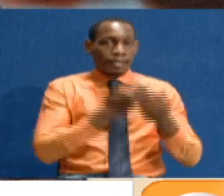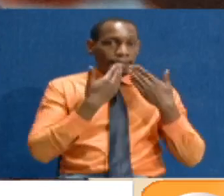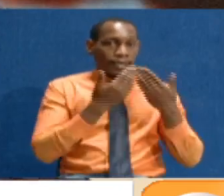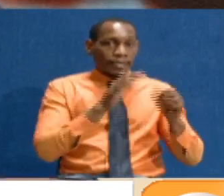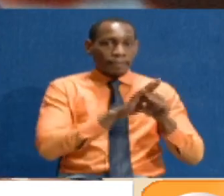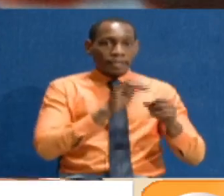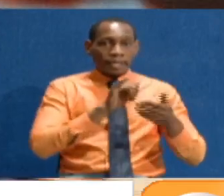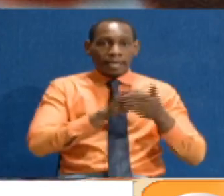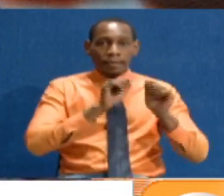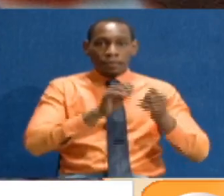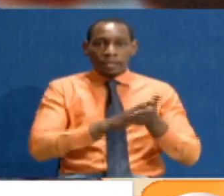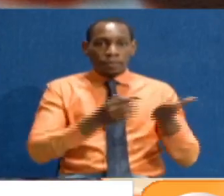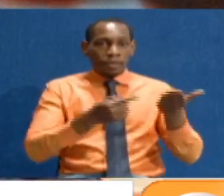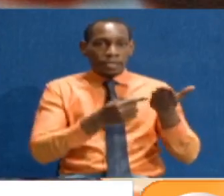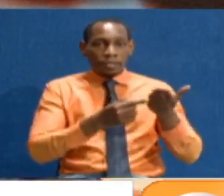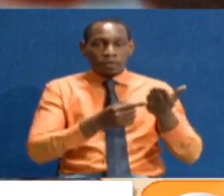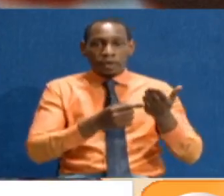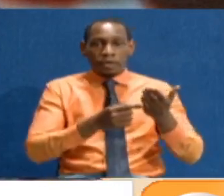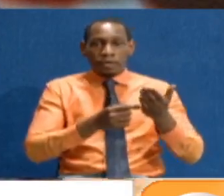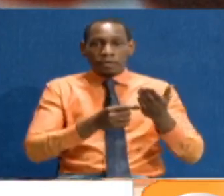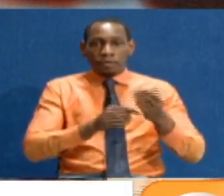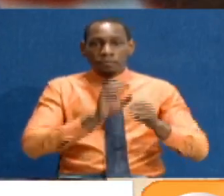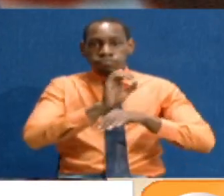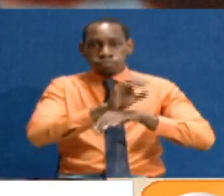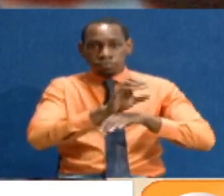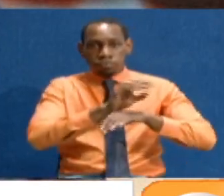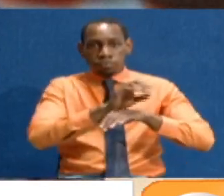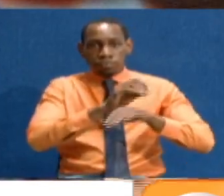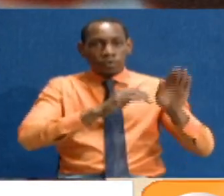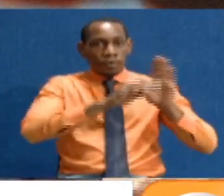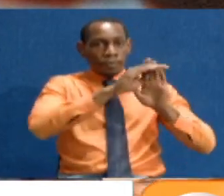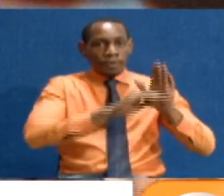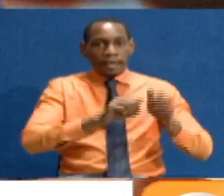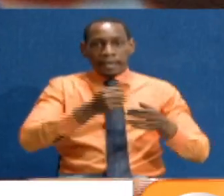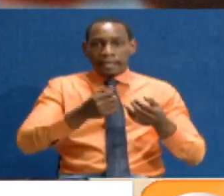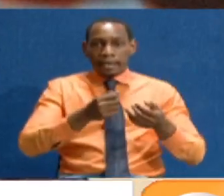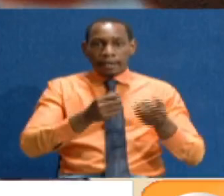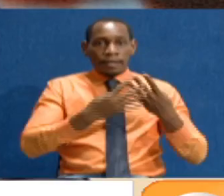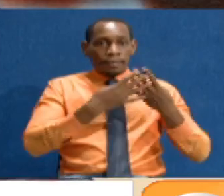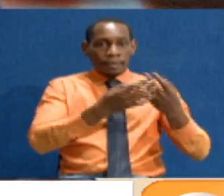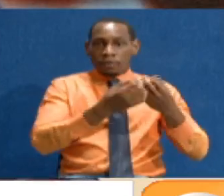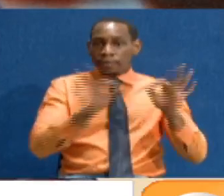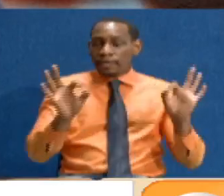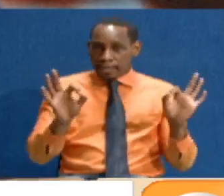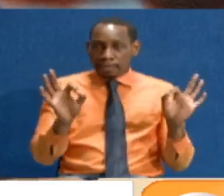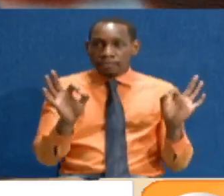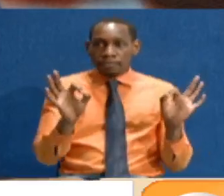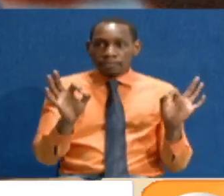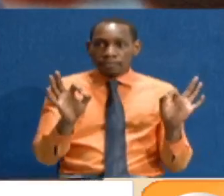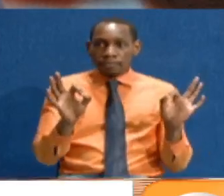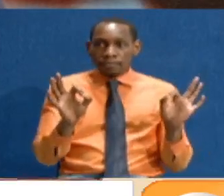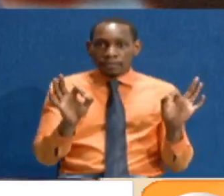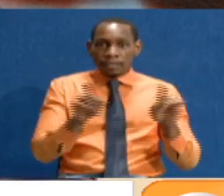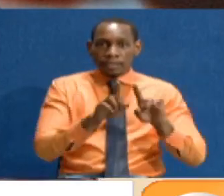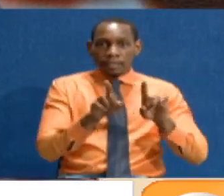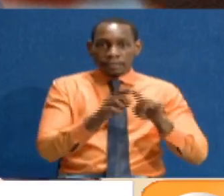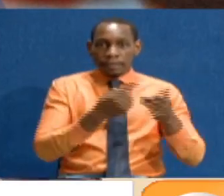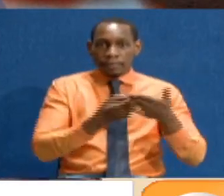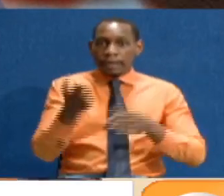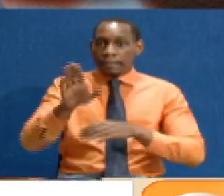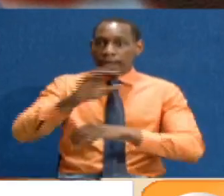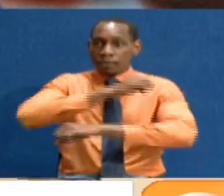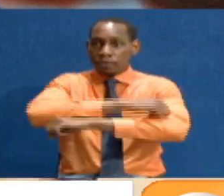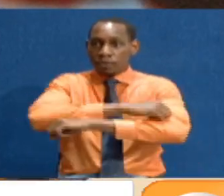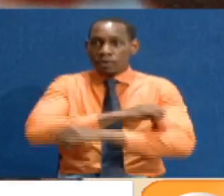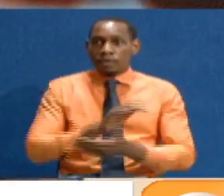this, that we could have virtual counseling sessions with them. And some have just been released recently, as recently as this week, and they're going back to